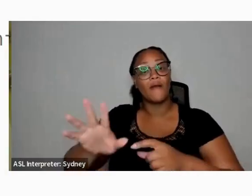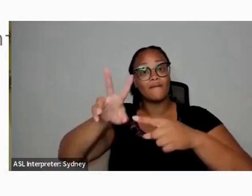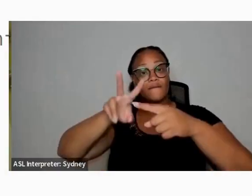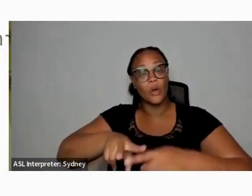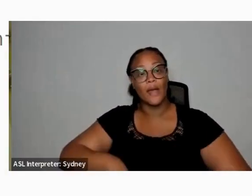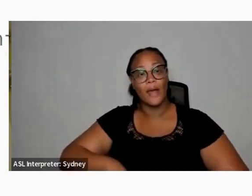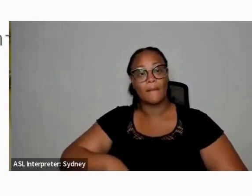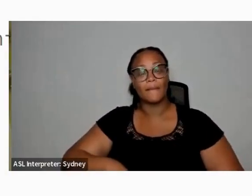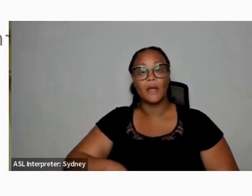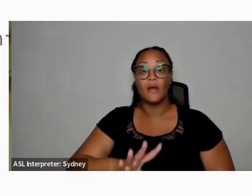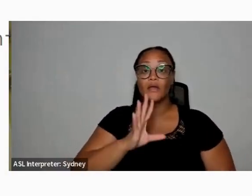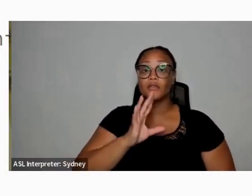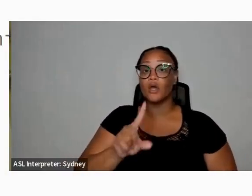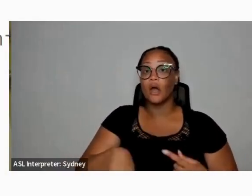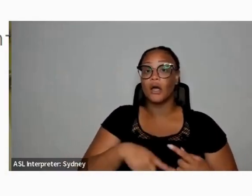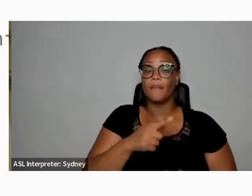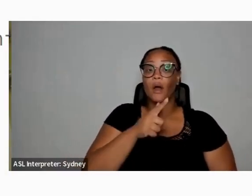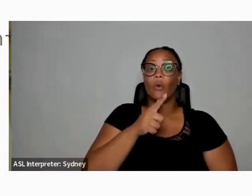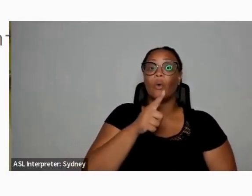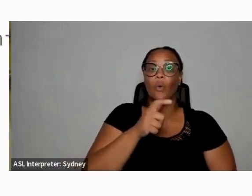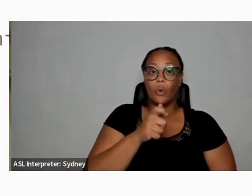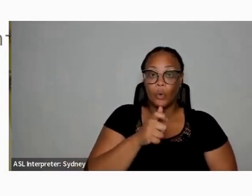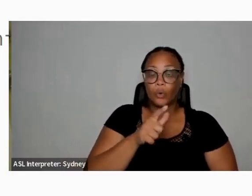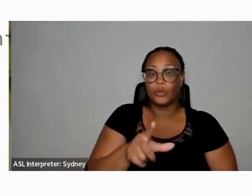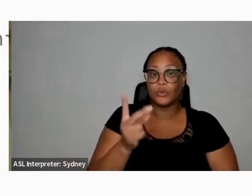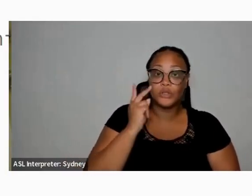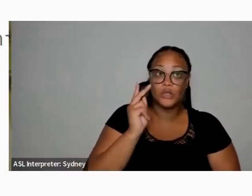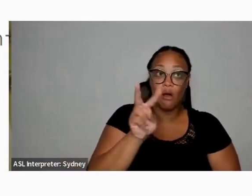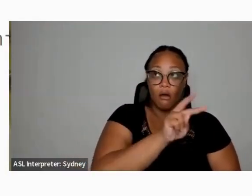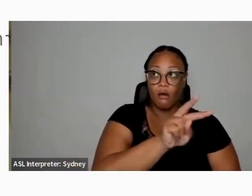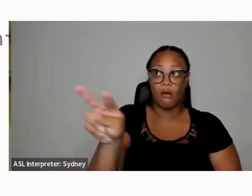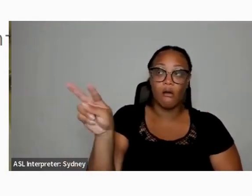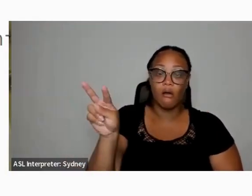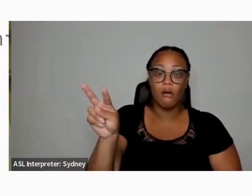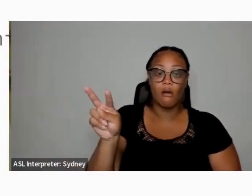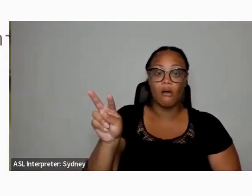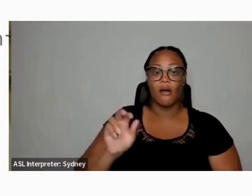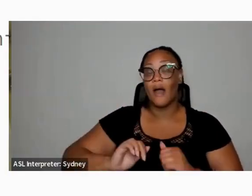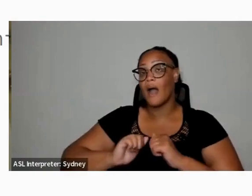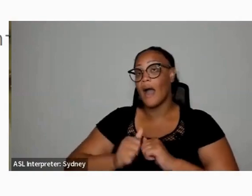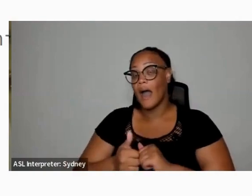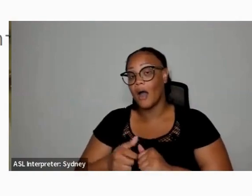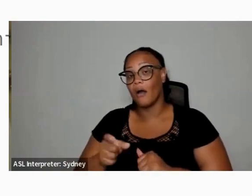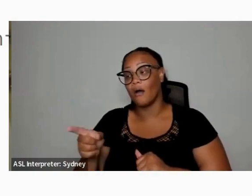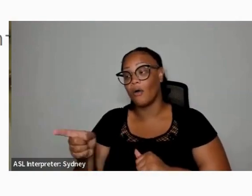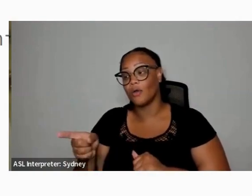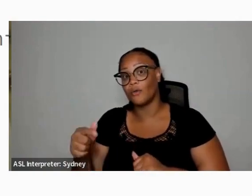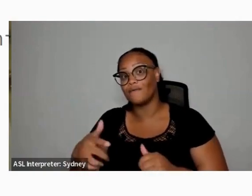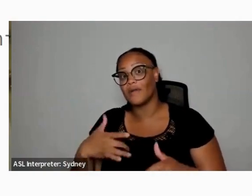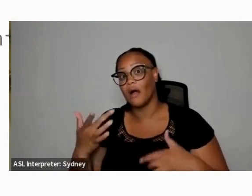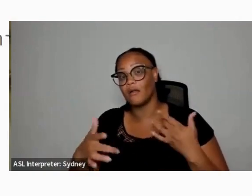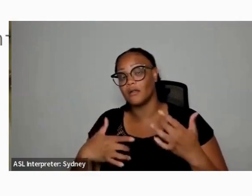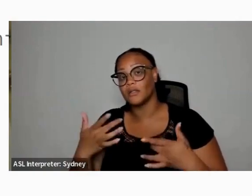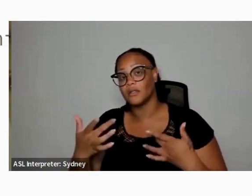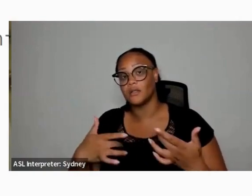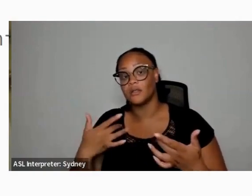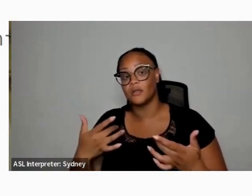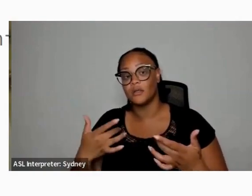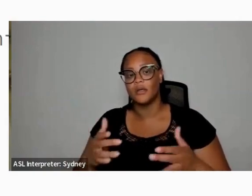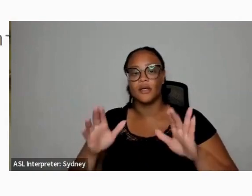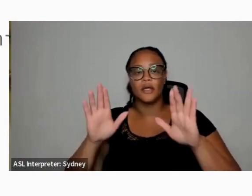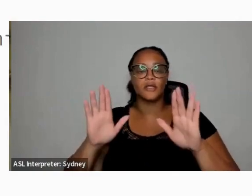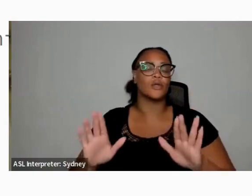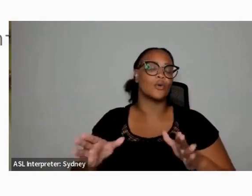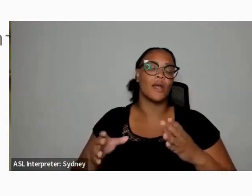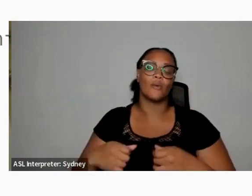did, maybe how you felt. It's a great way to build memories and document. So if you're